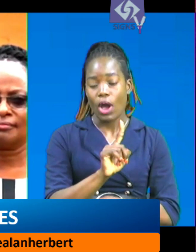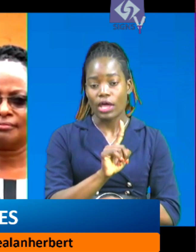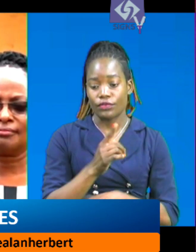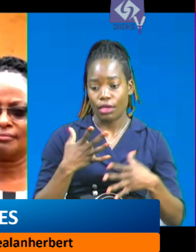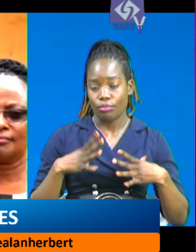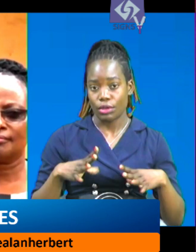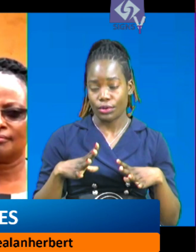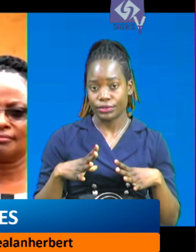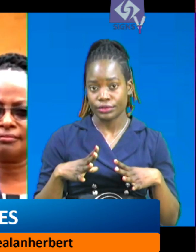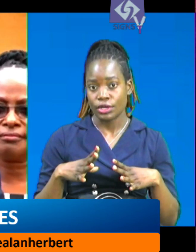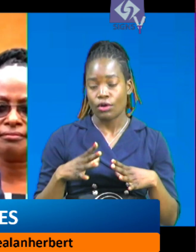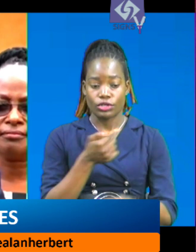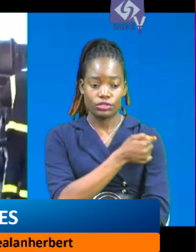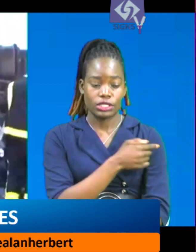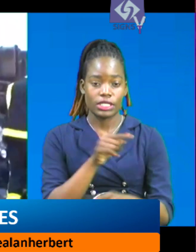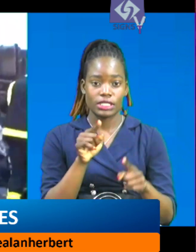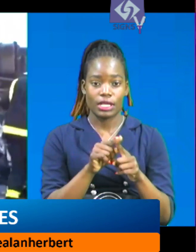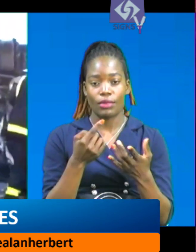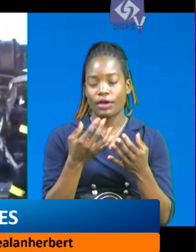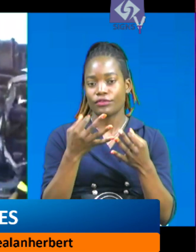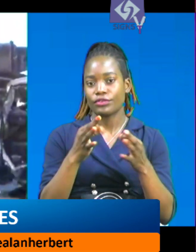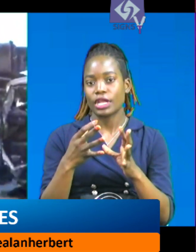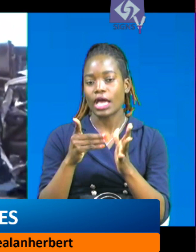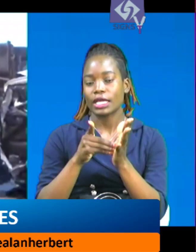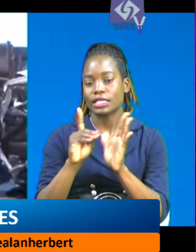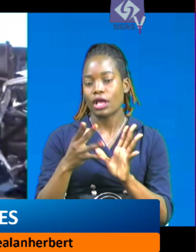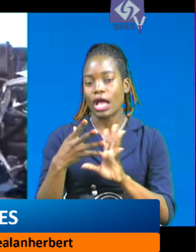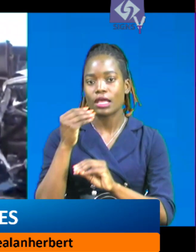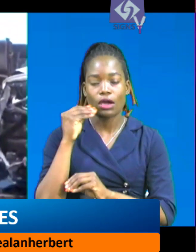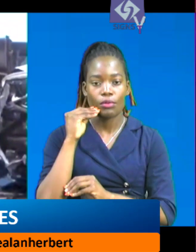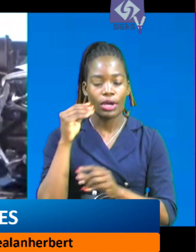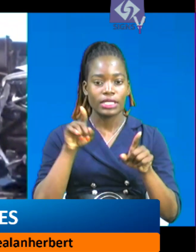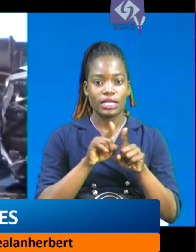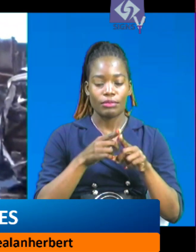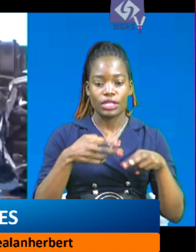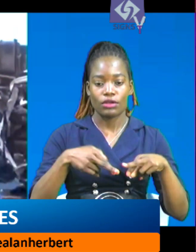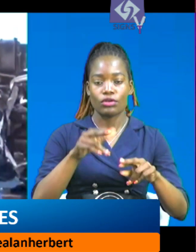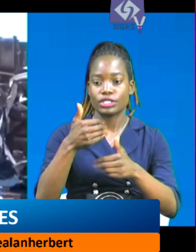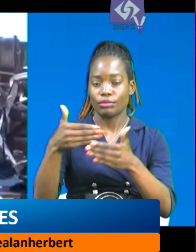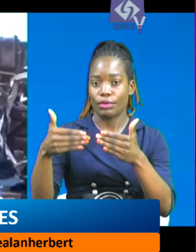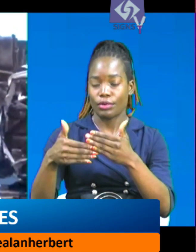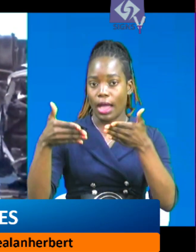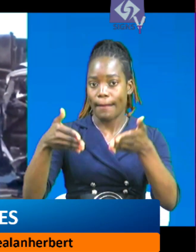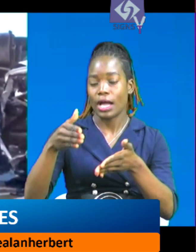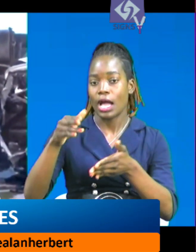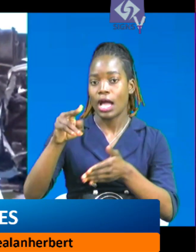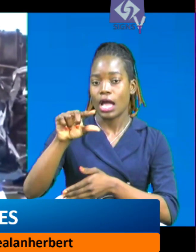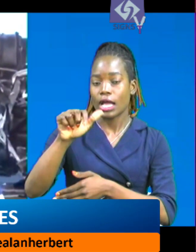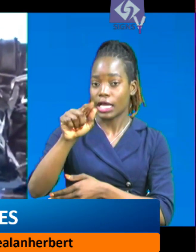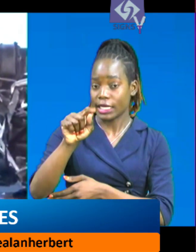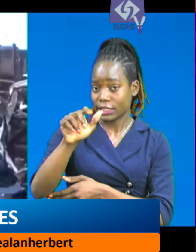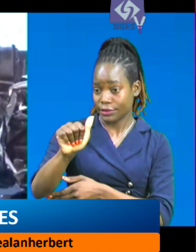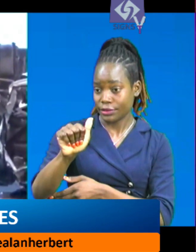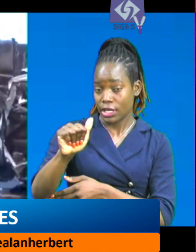victims was treated and discharged at casualty. Na barabara ambayo inatengenezwa kuexpand barabara hapa Ngata, na